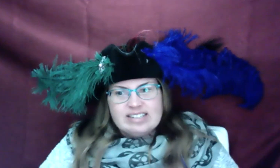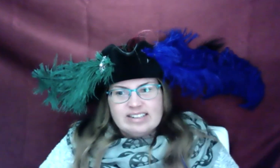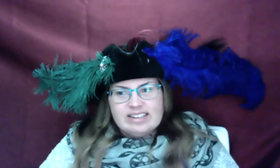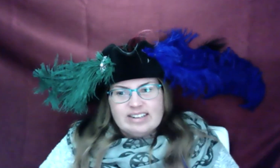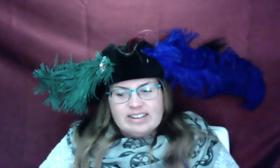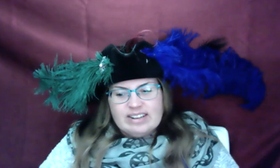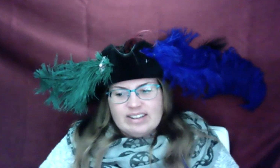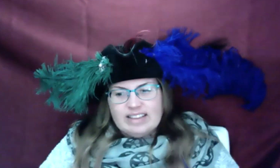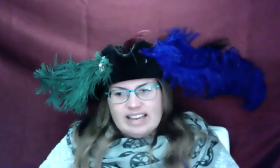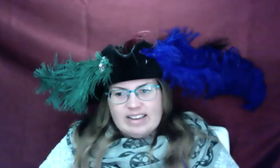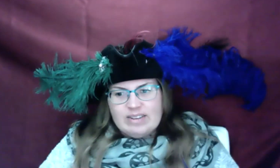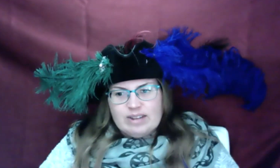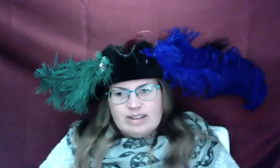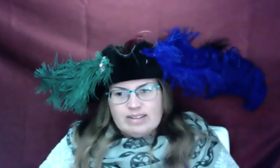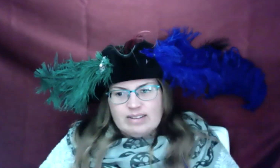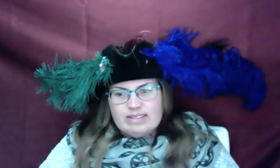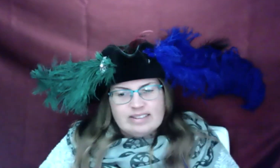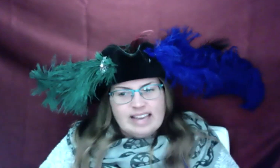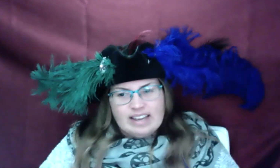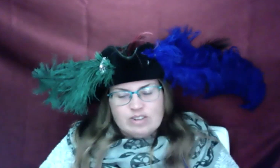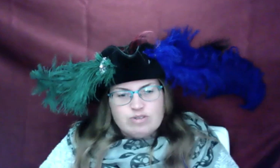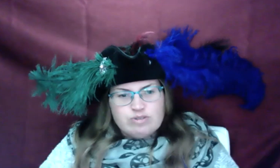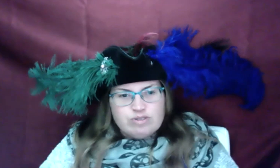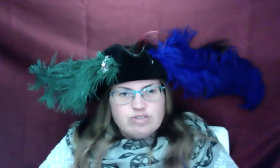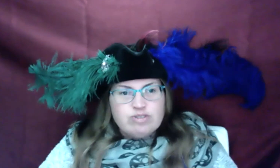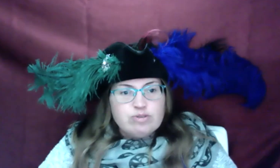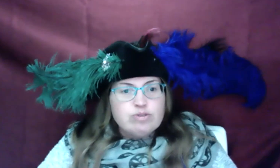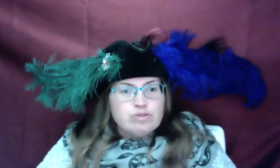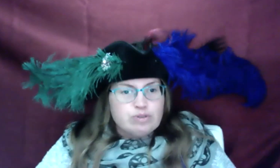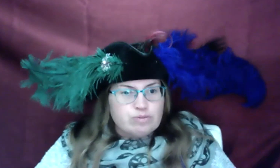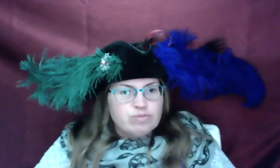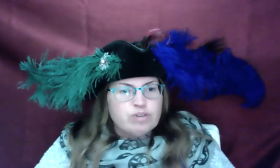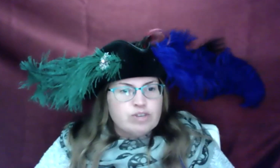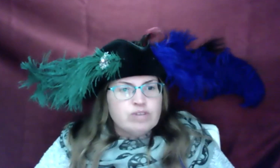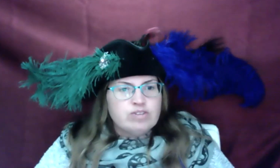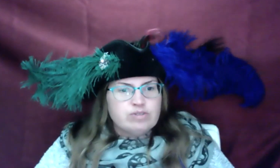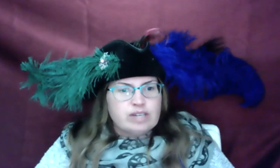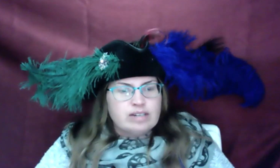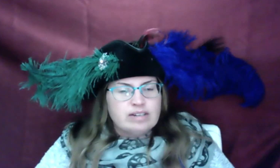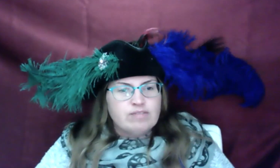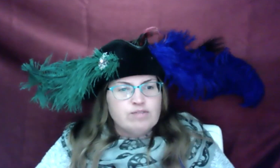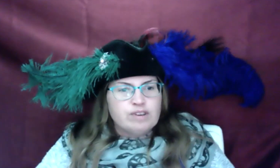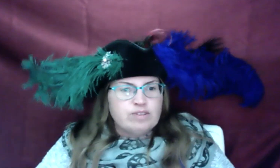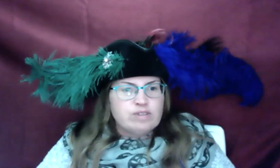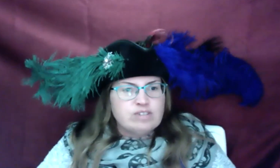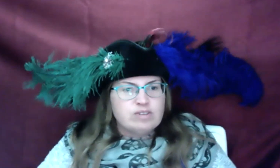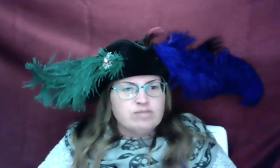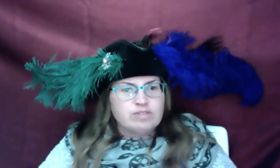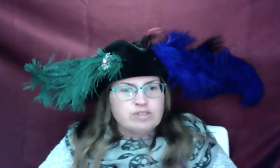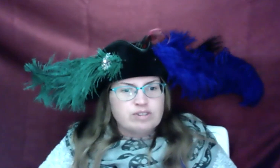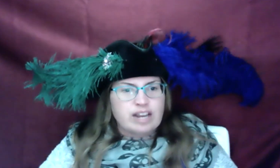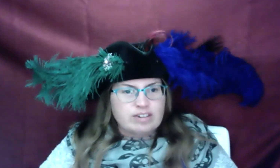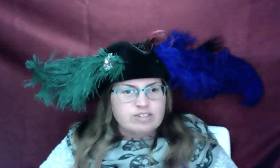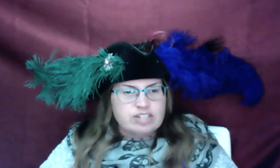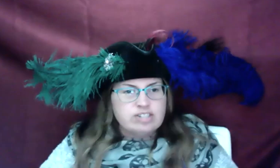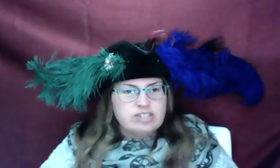cats, you do you when you need to do it. If you feel you need to invoke